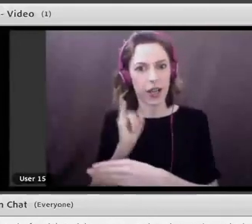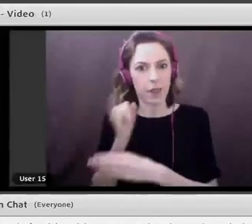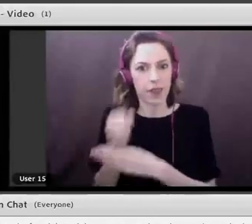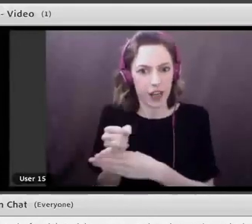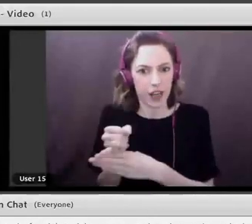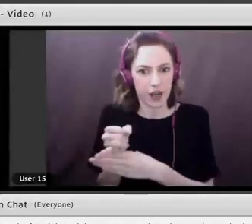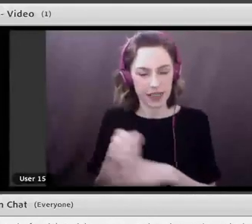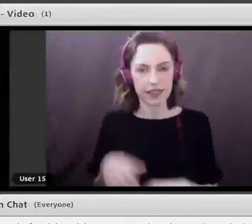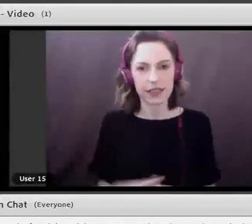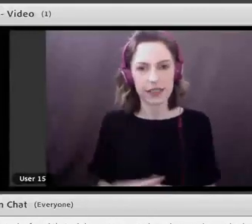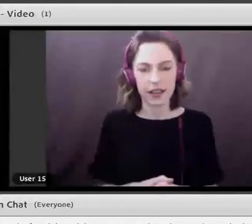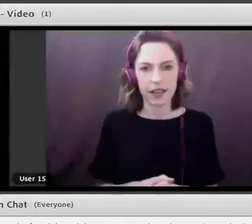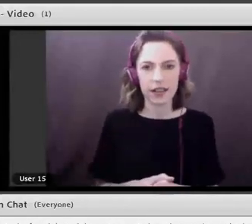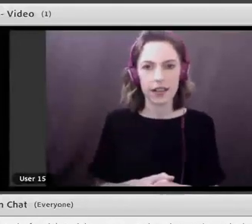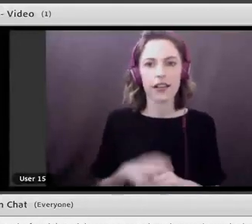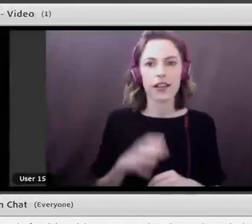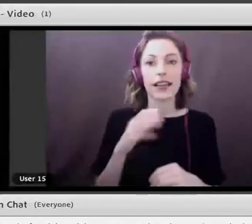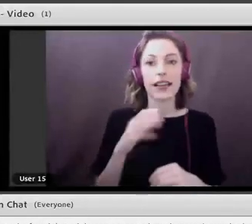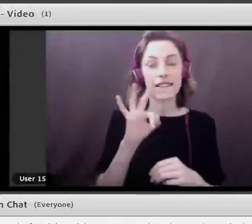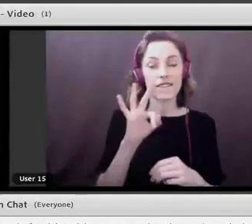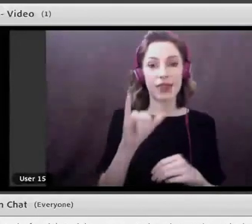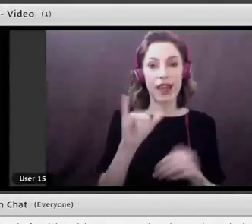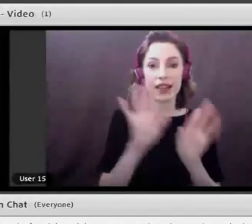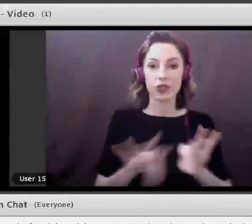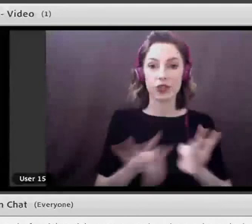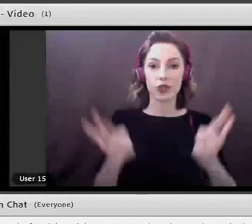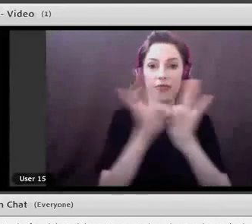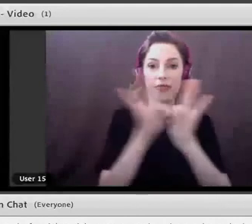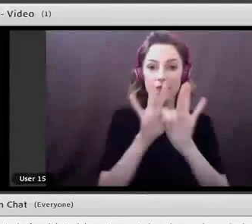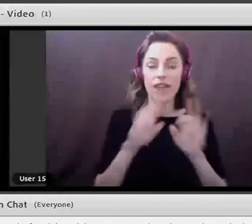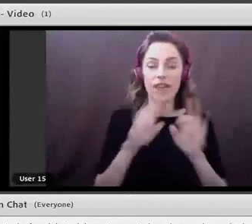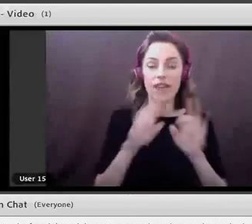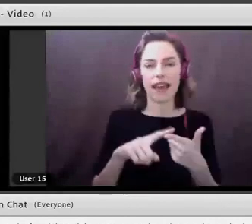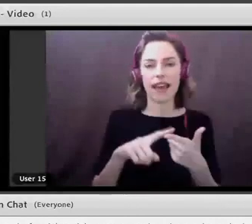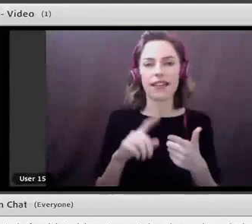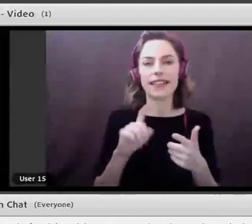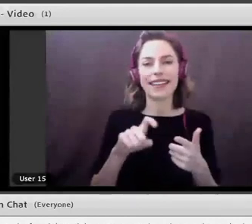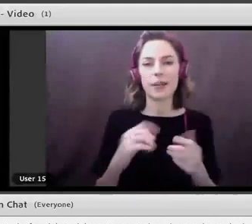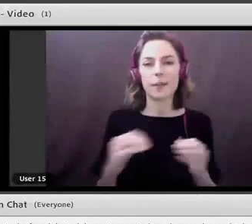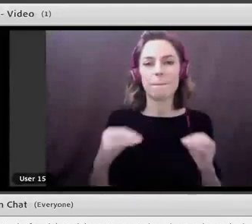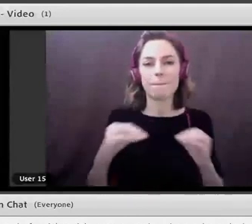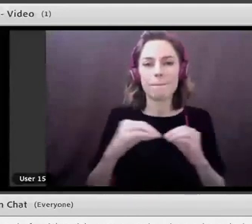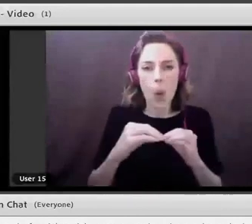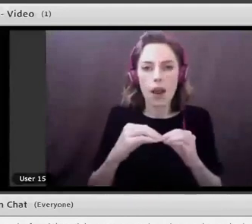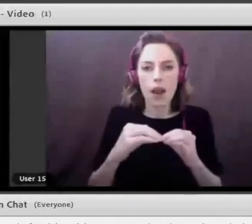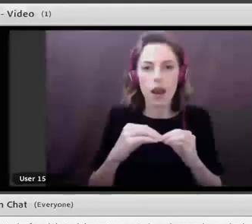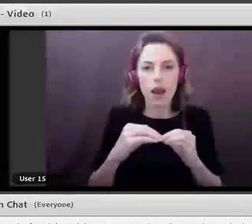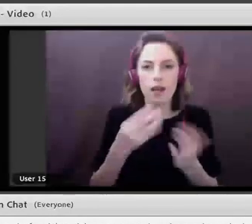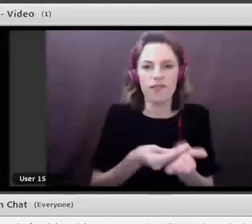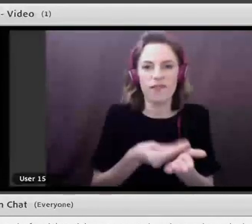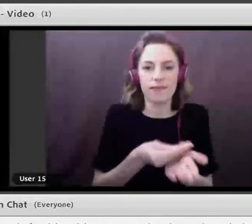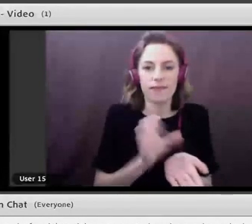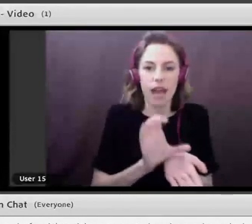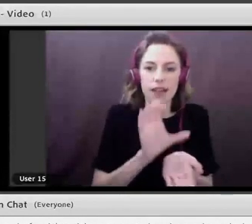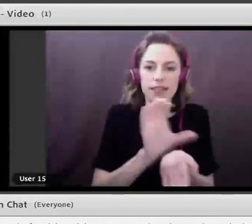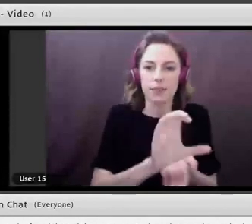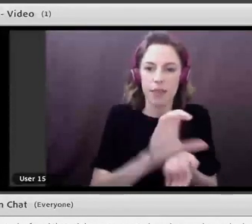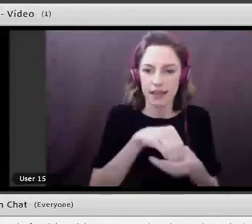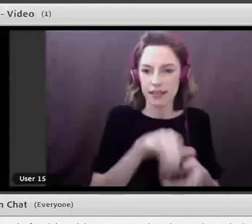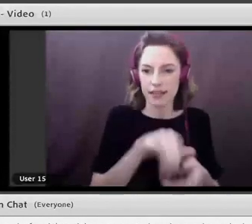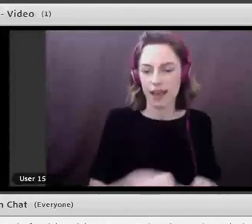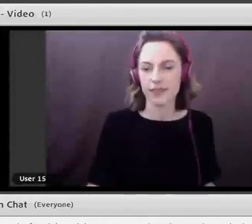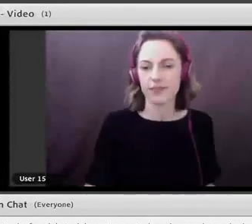is relevant to measure them, then we need much greater investment potentially in that. So I do think, you